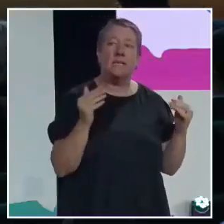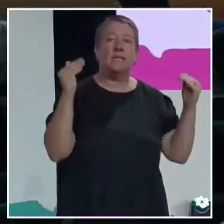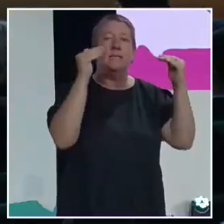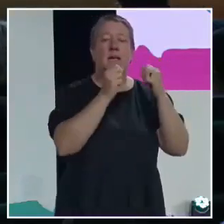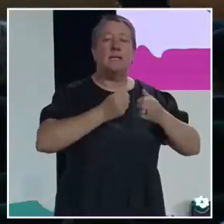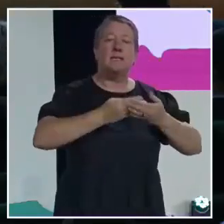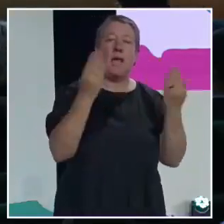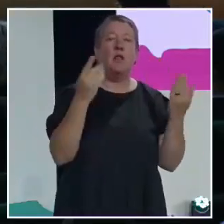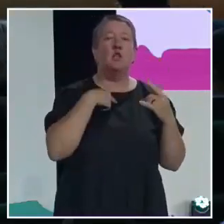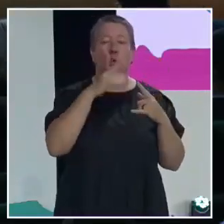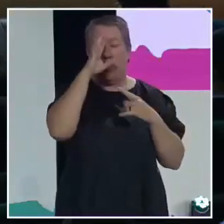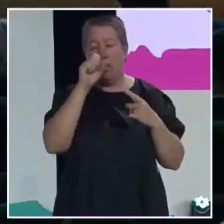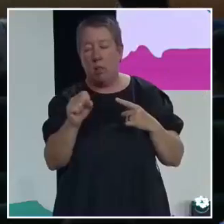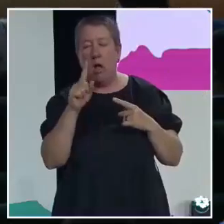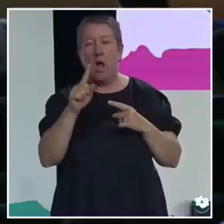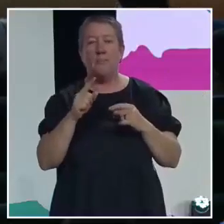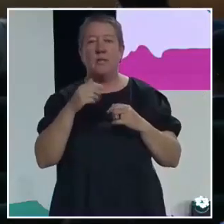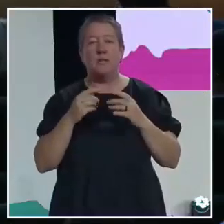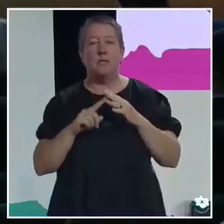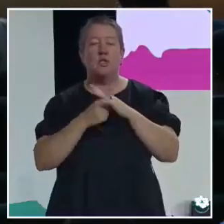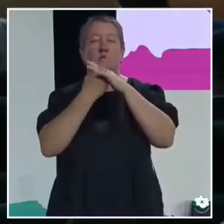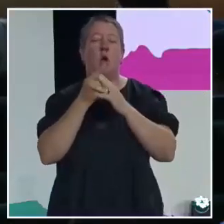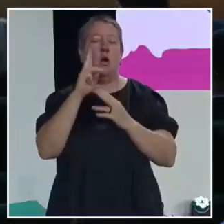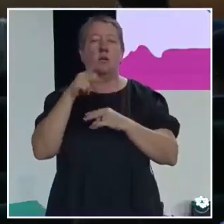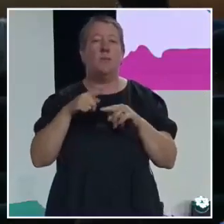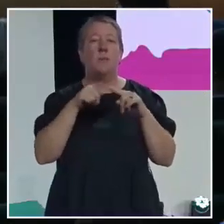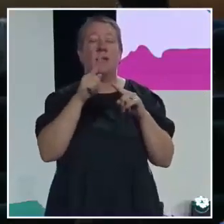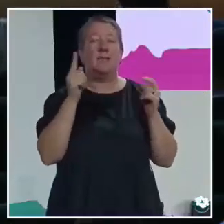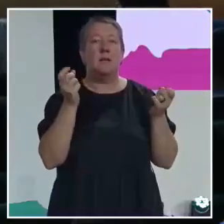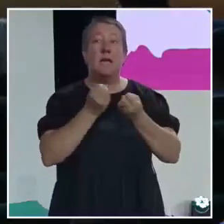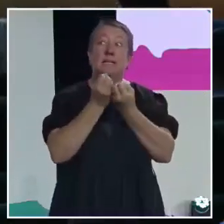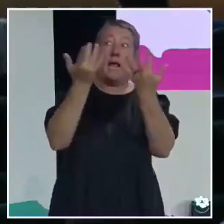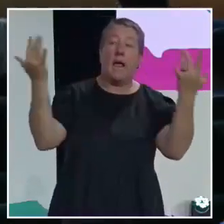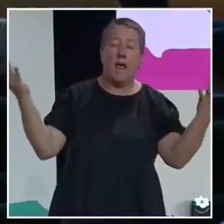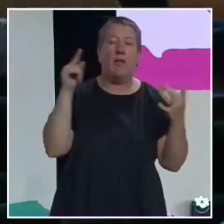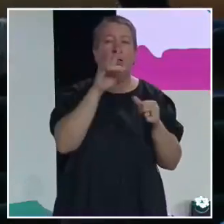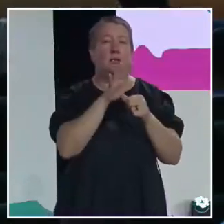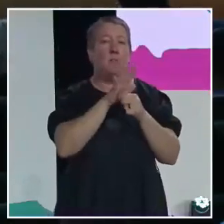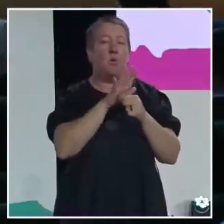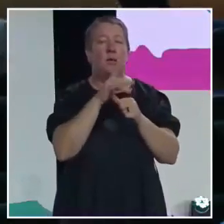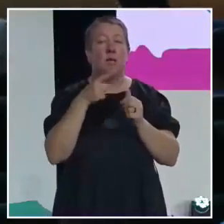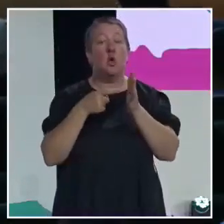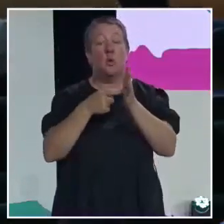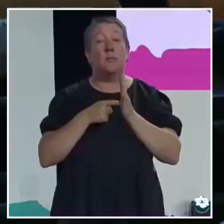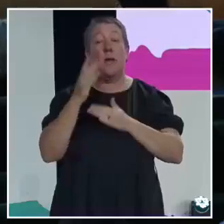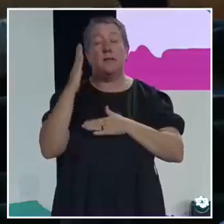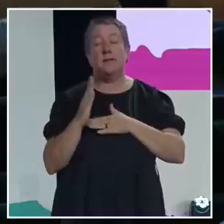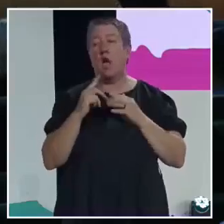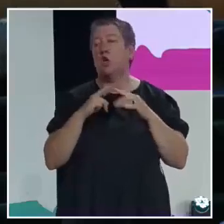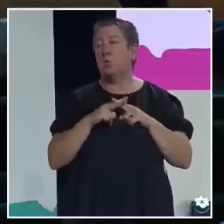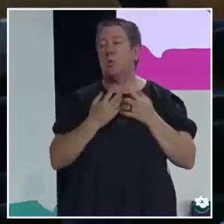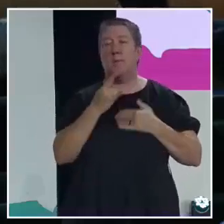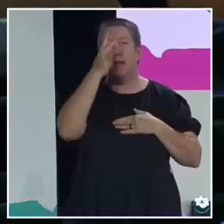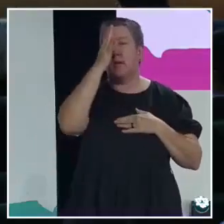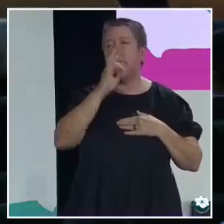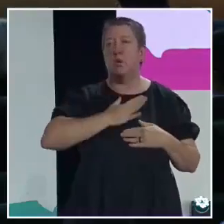startups, but scaling up matters, and it's through tools like procurement, right? A demand-side tool where the government might want to have,